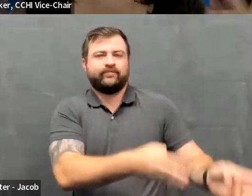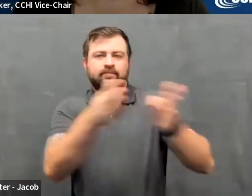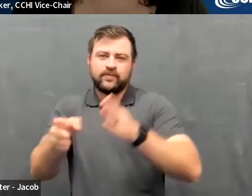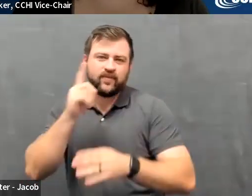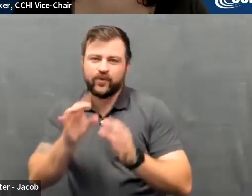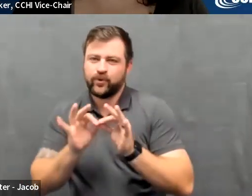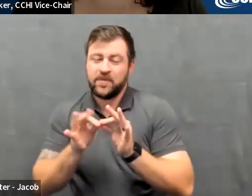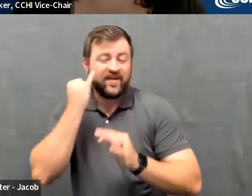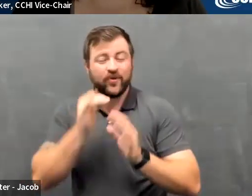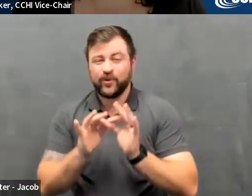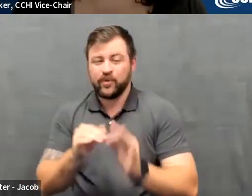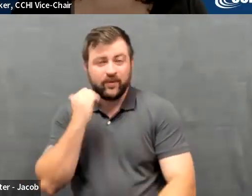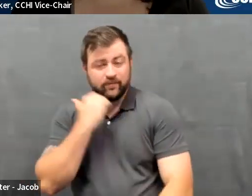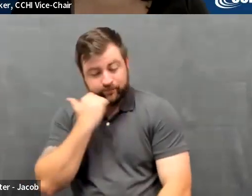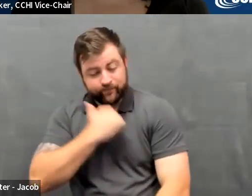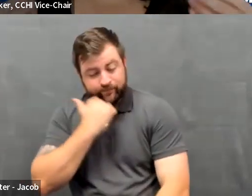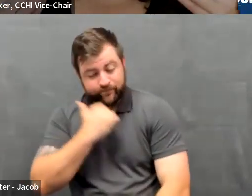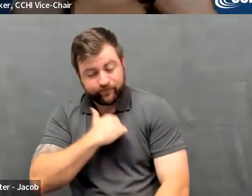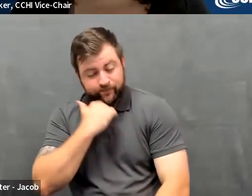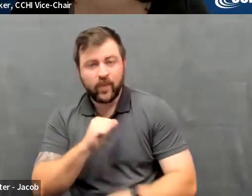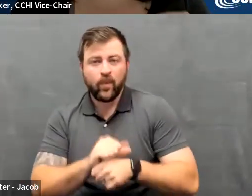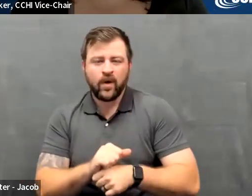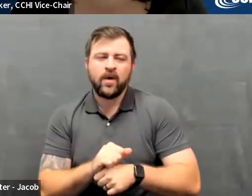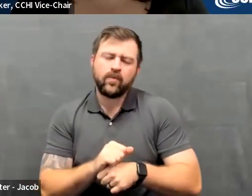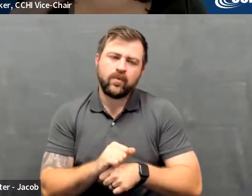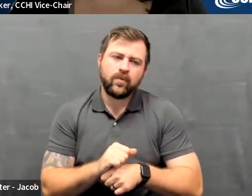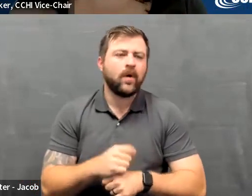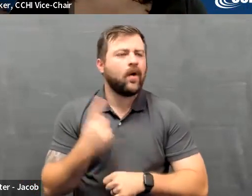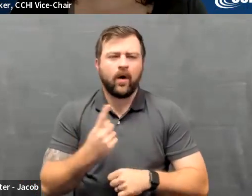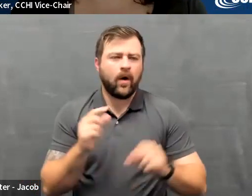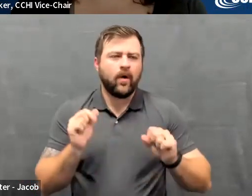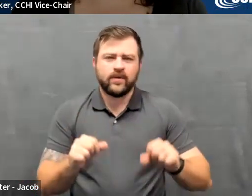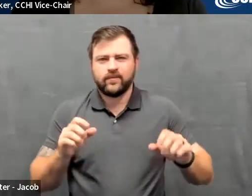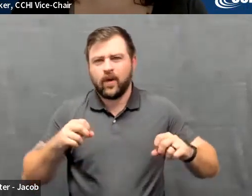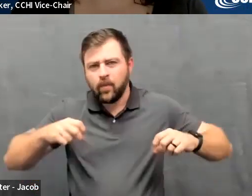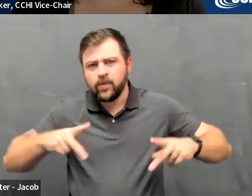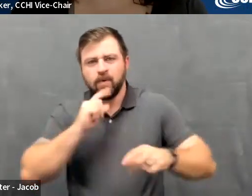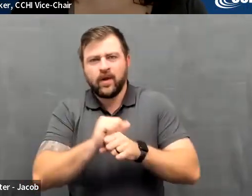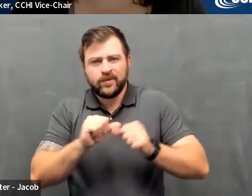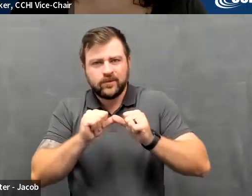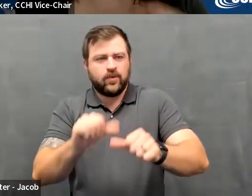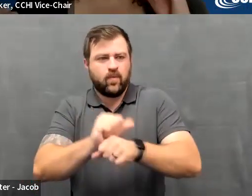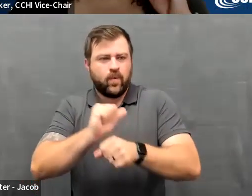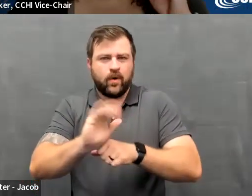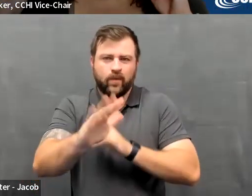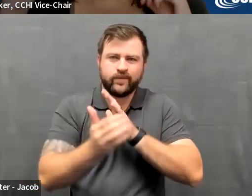you're interpreting every day at work, there's always room to continue working on your skills,